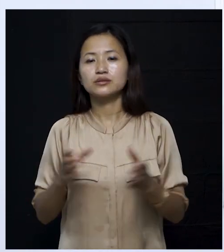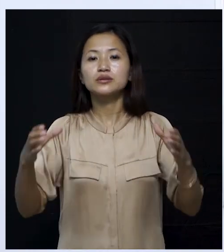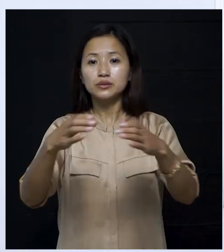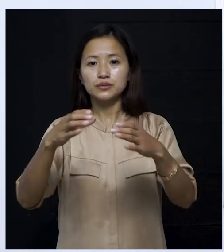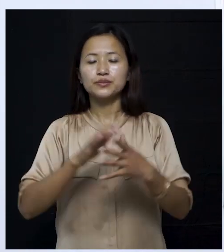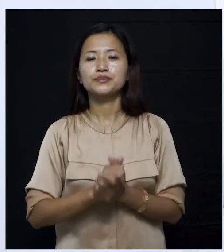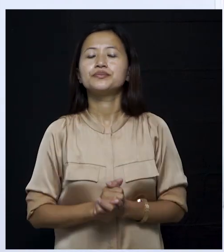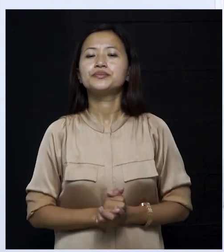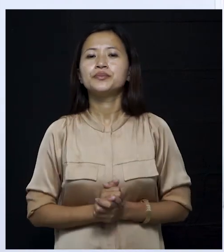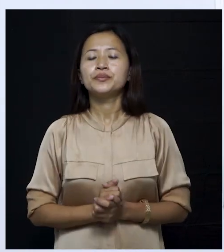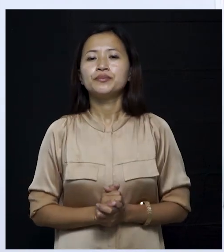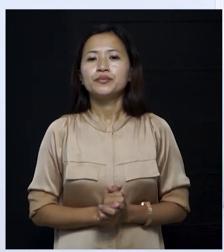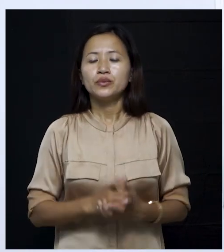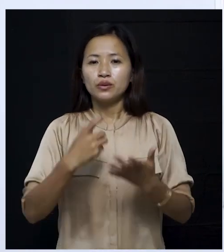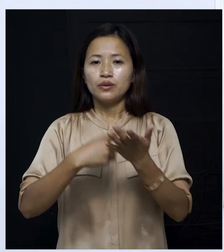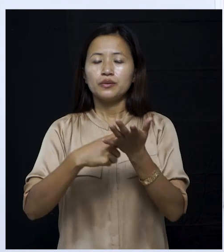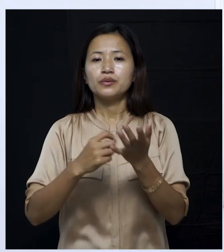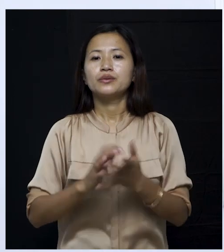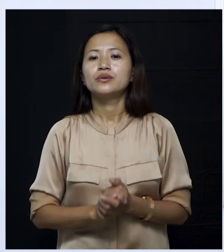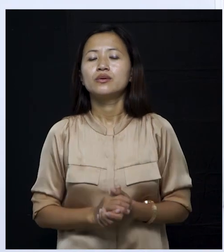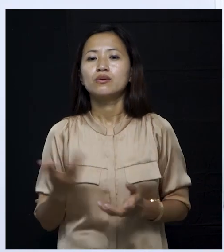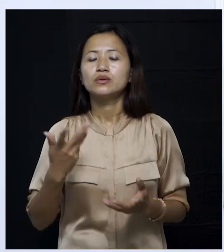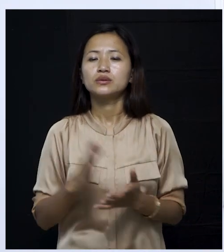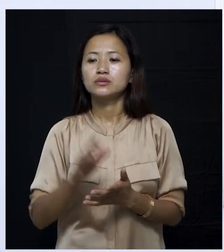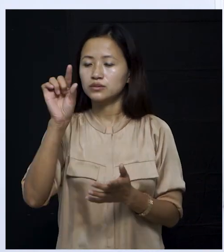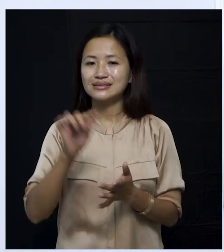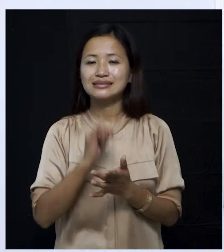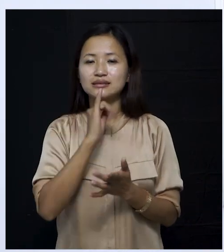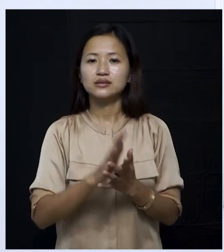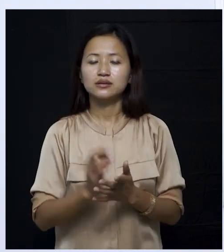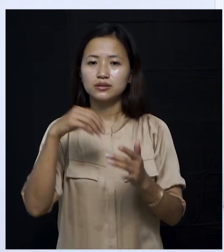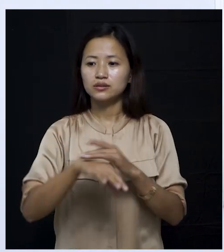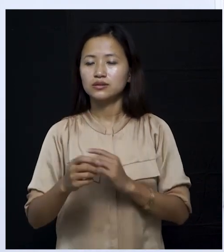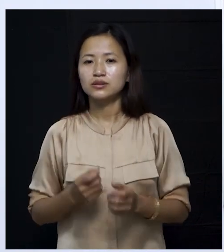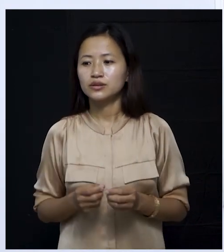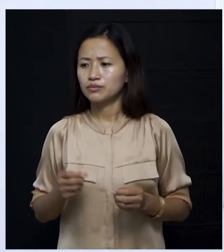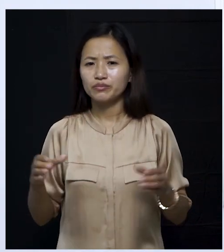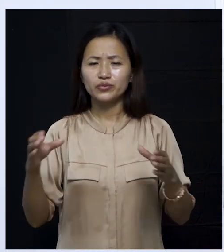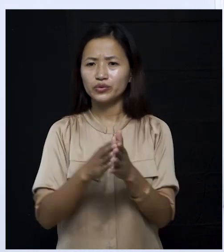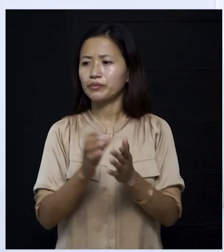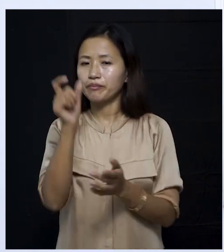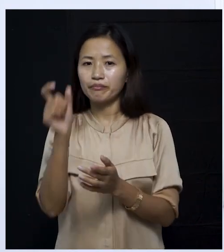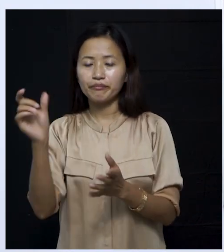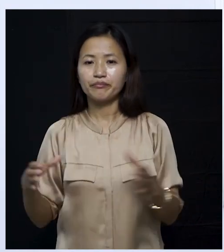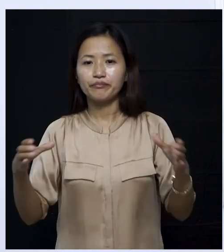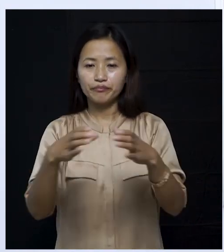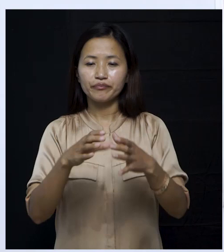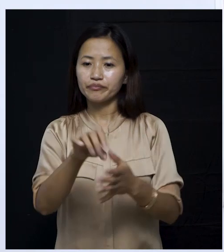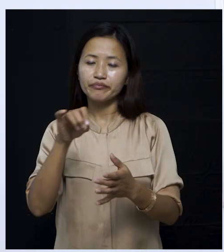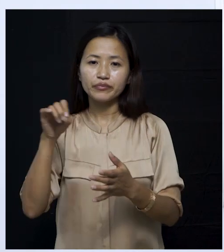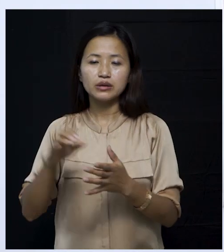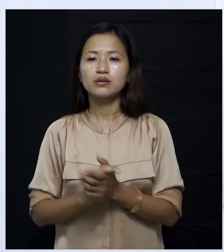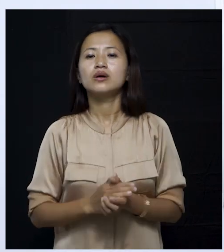of its members. Or what they can also do is, instead of giving it to the member, the money that they have